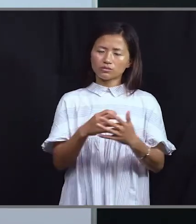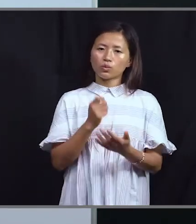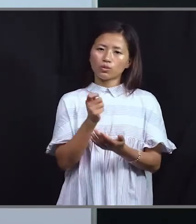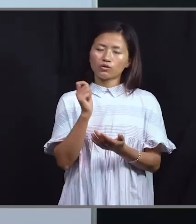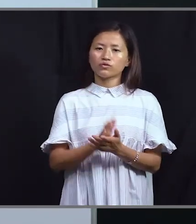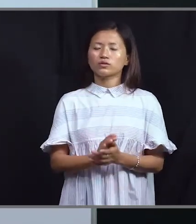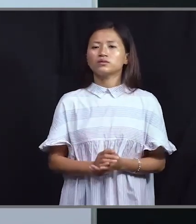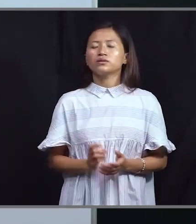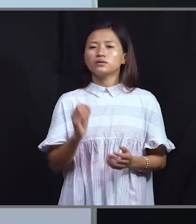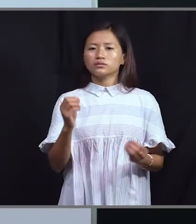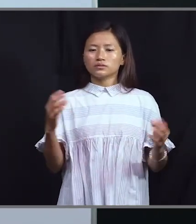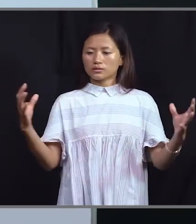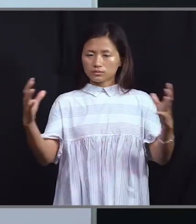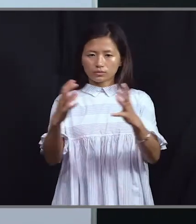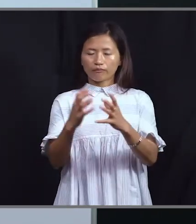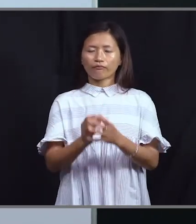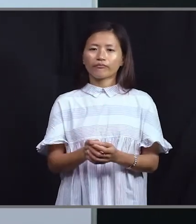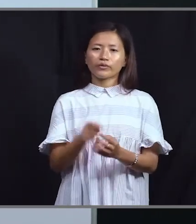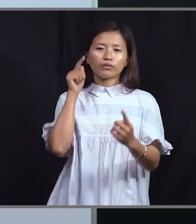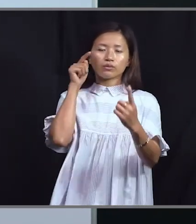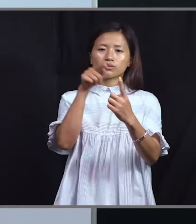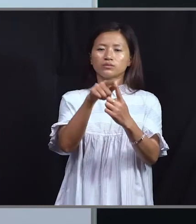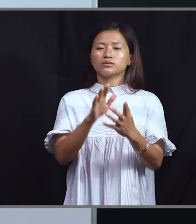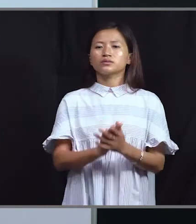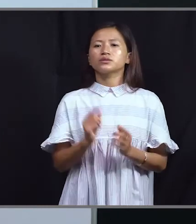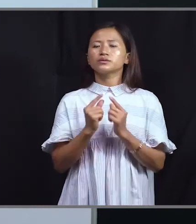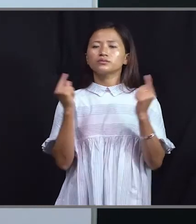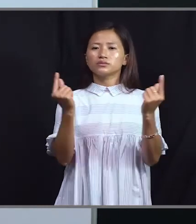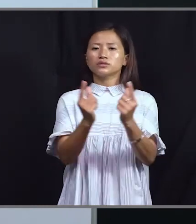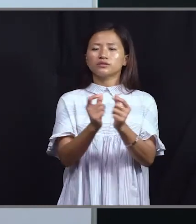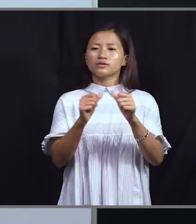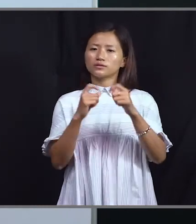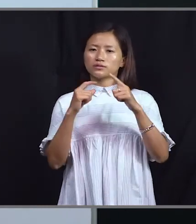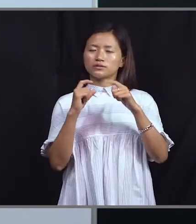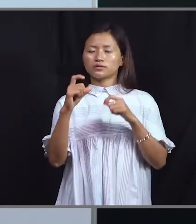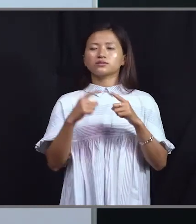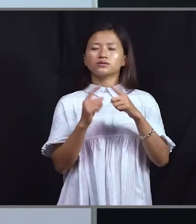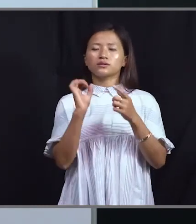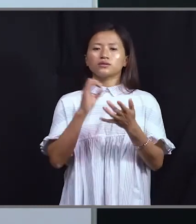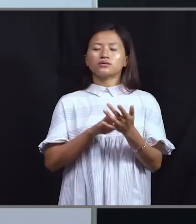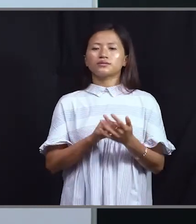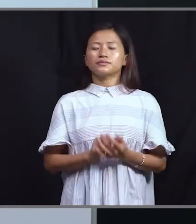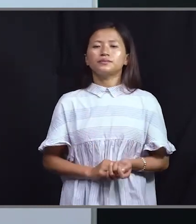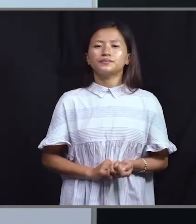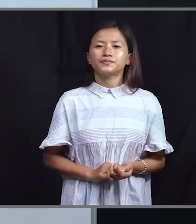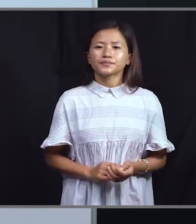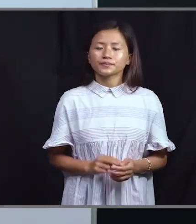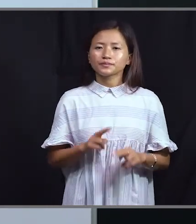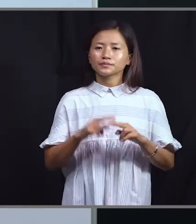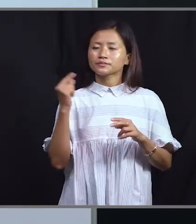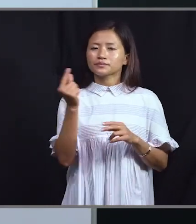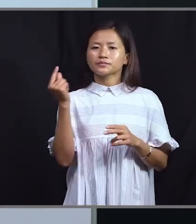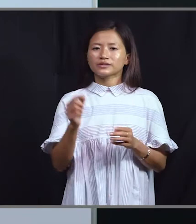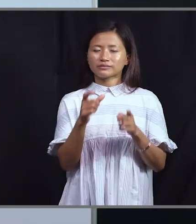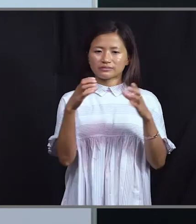integrates group effort. The second one is it ensures unity of action. Yes or no? All functions of functions of all the